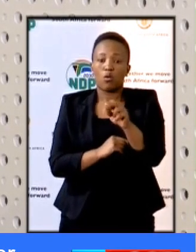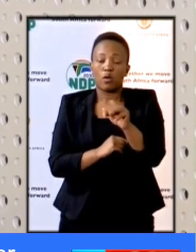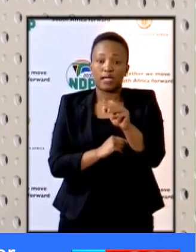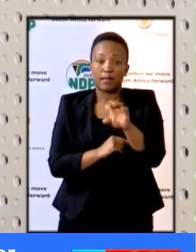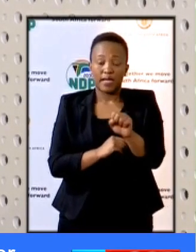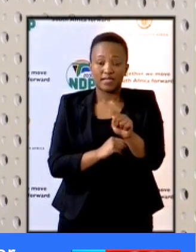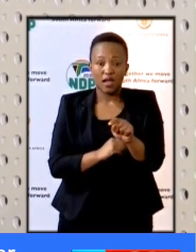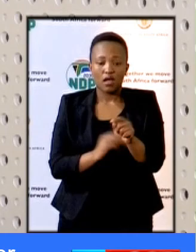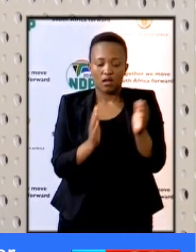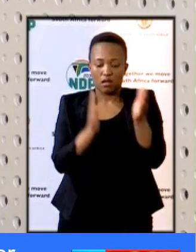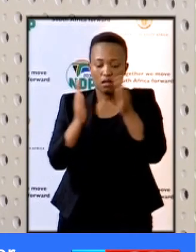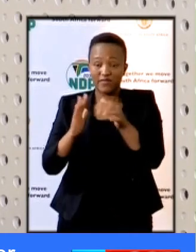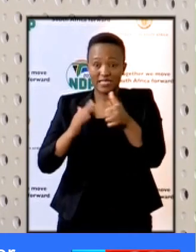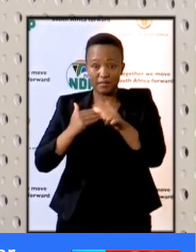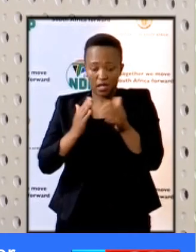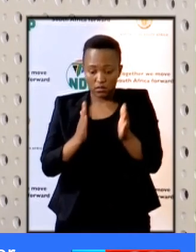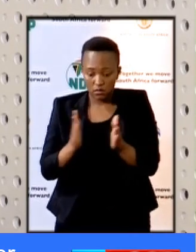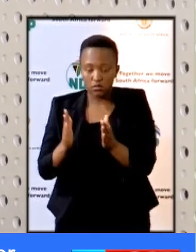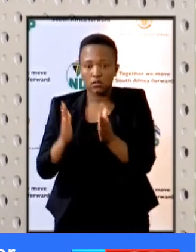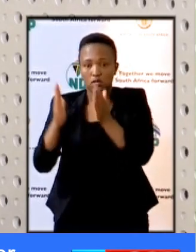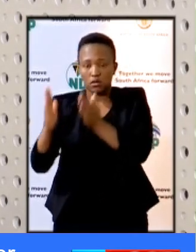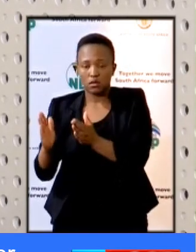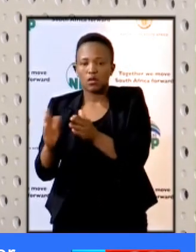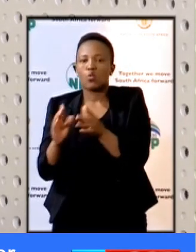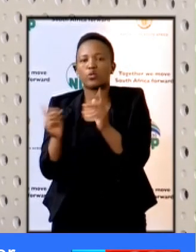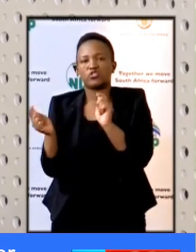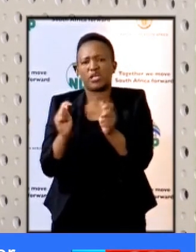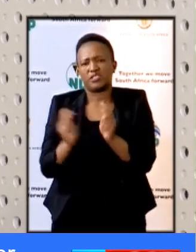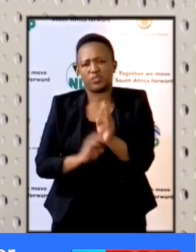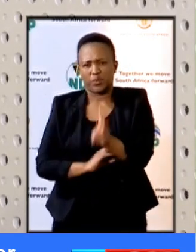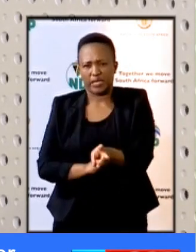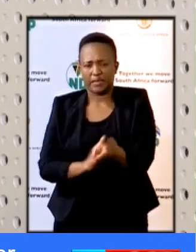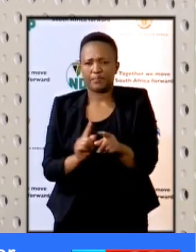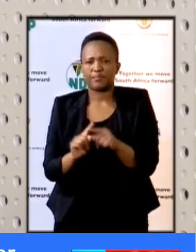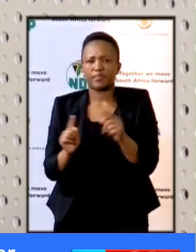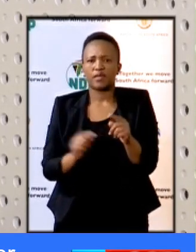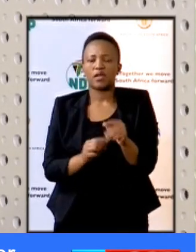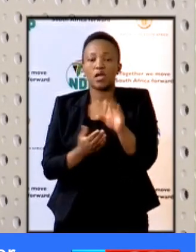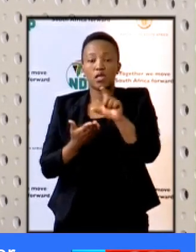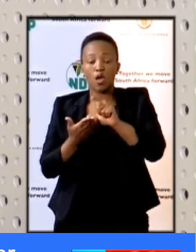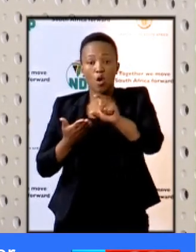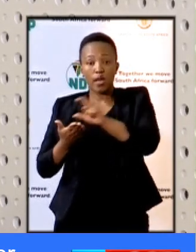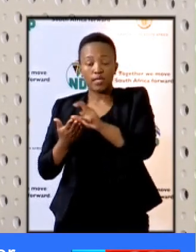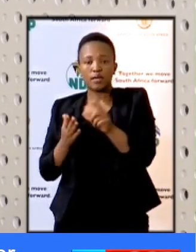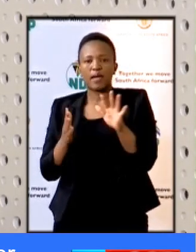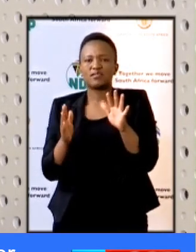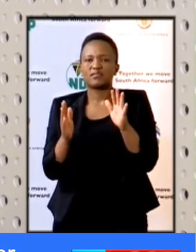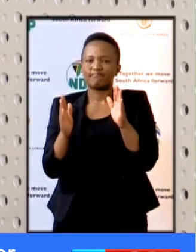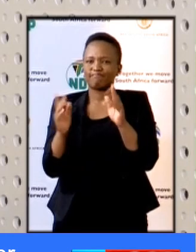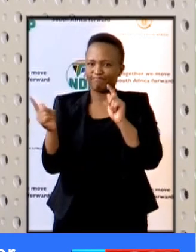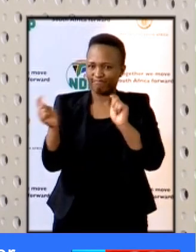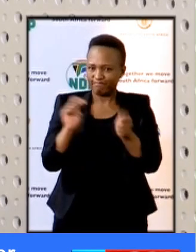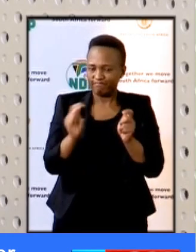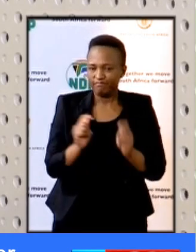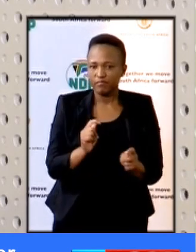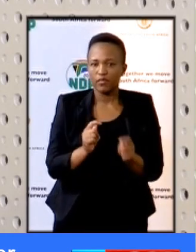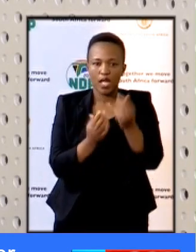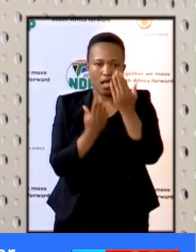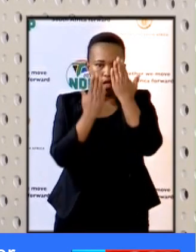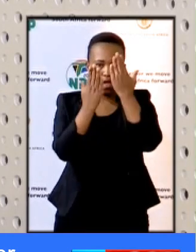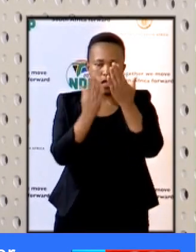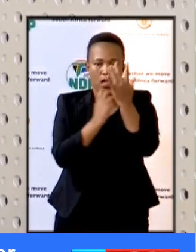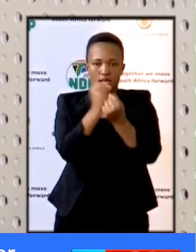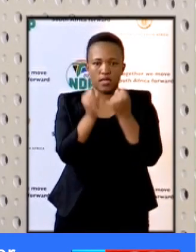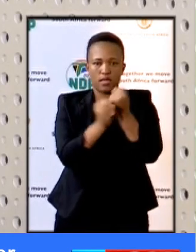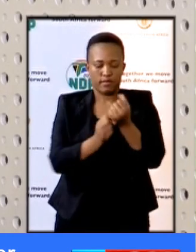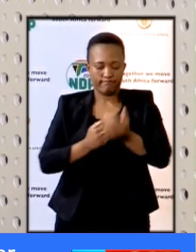programs. To this end, our TVET colleges will have to reorganize the academic year to enable students to